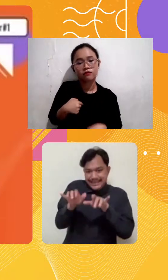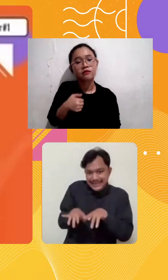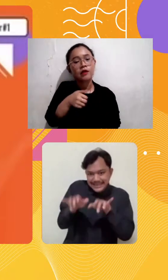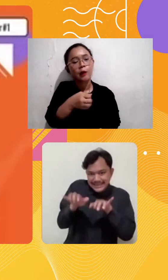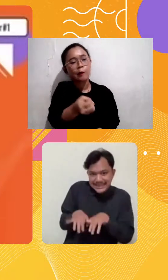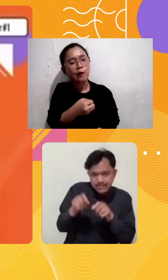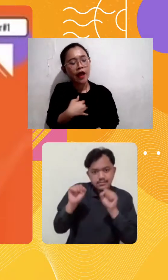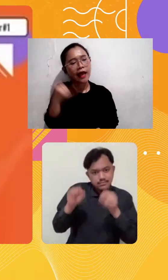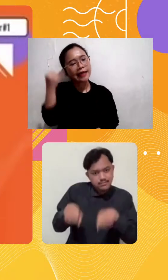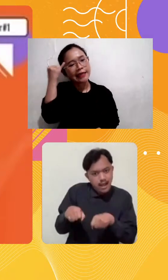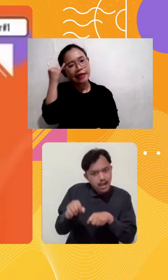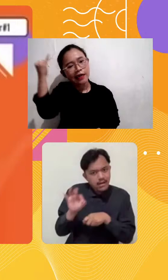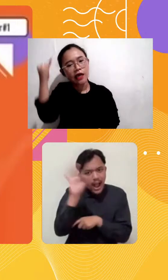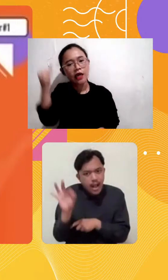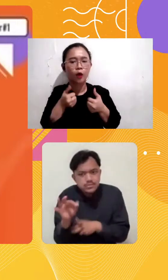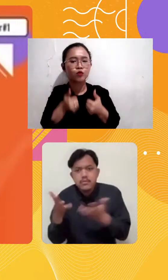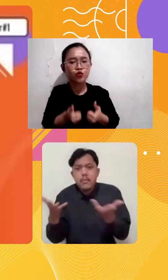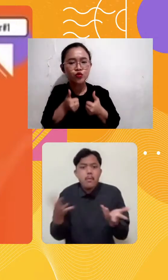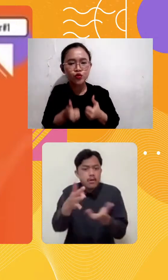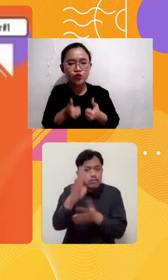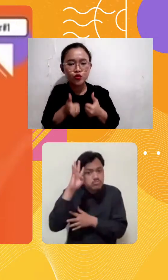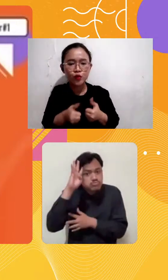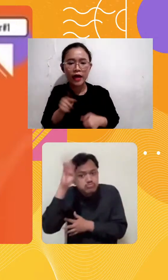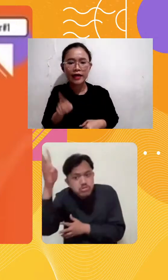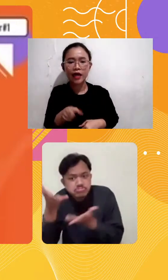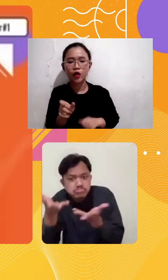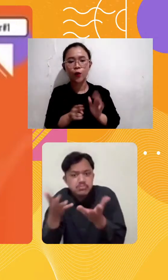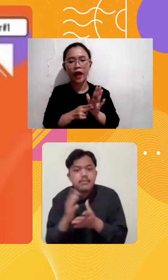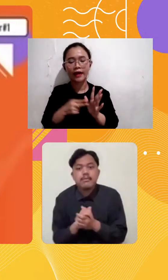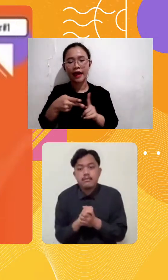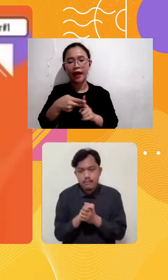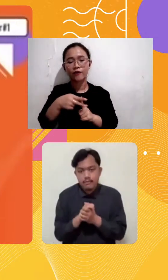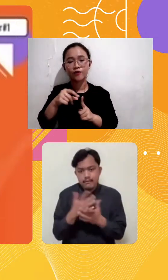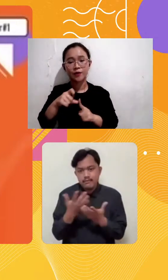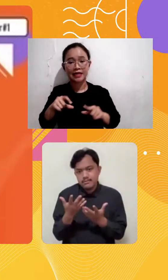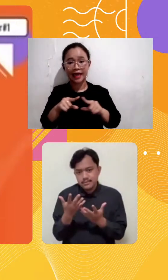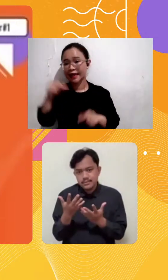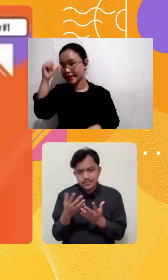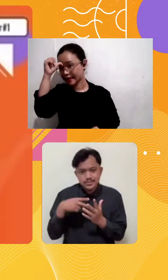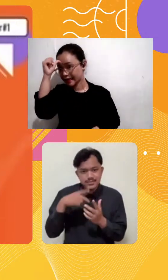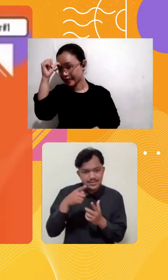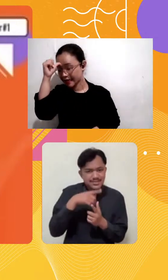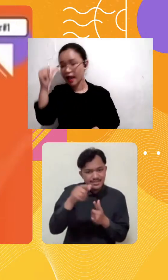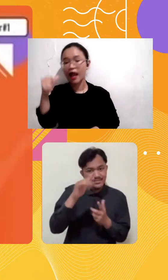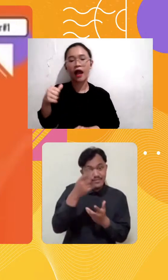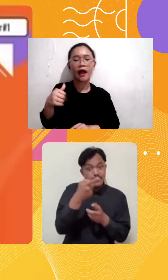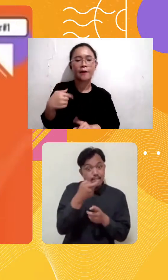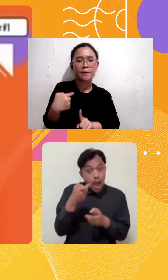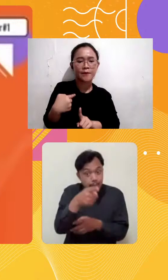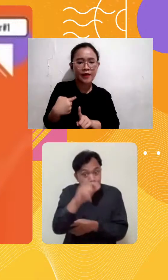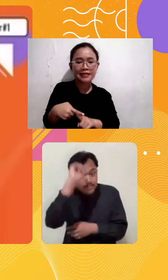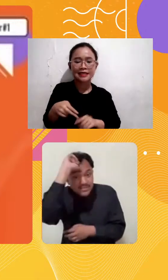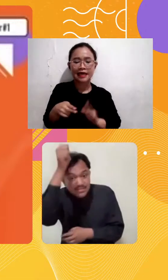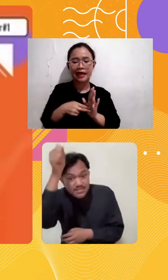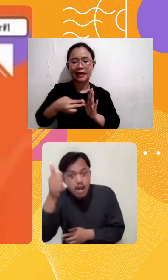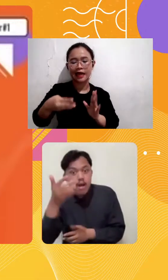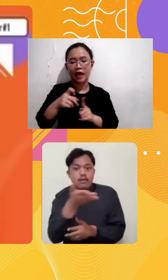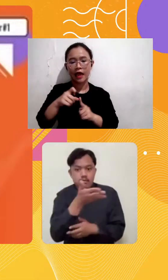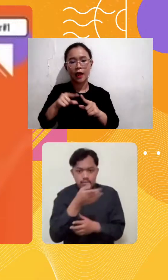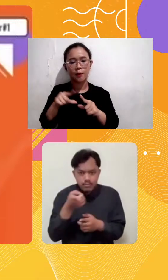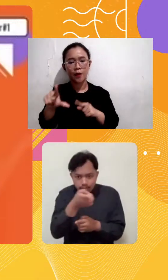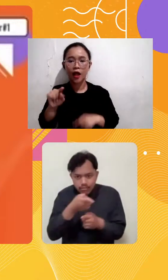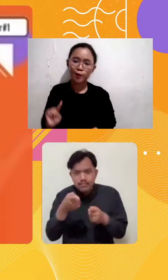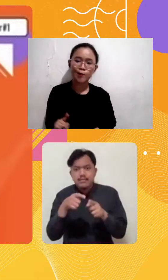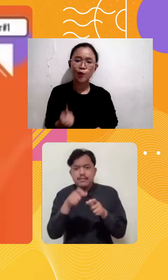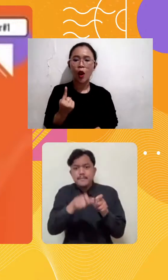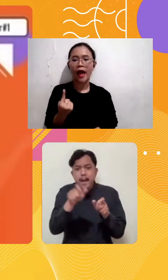for by UNFPA India on DSE, and UNFPA Nepal has also just started to develop